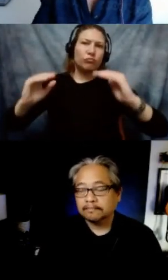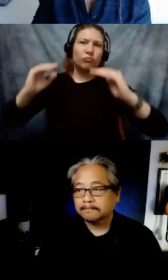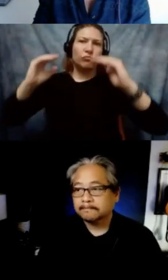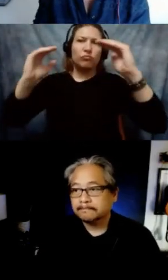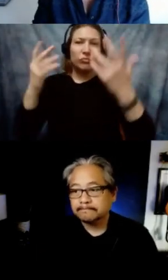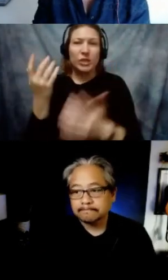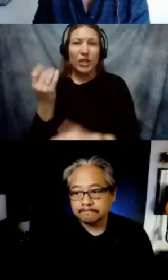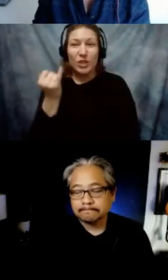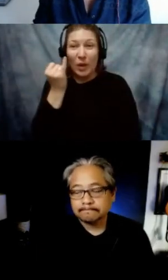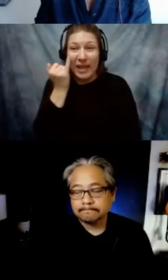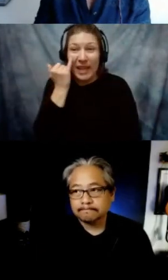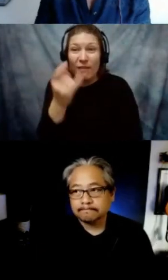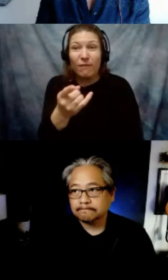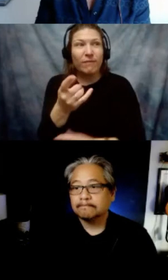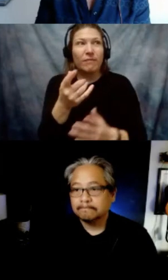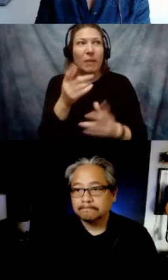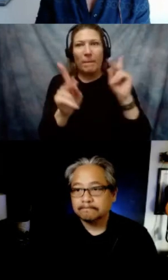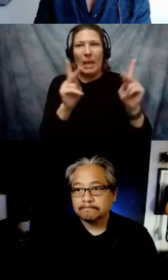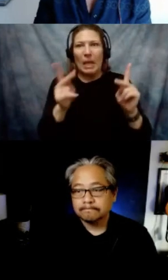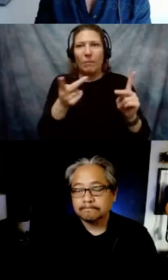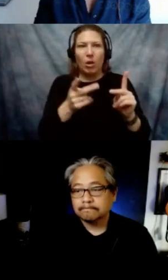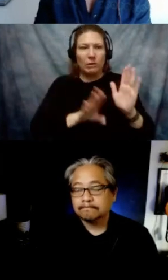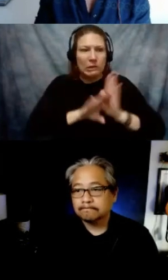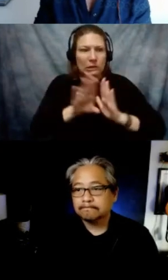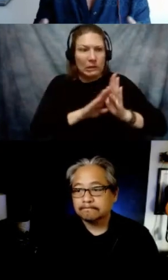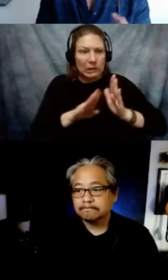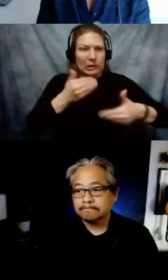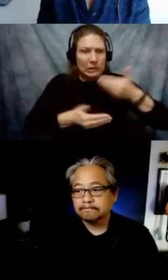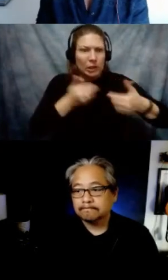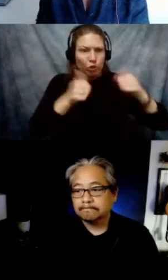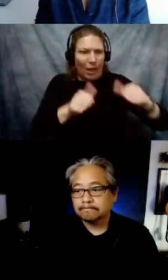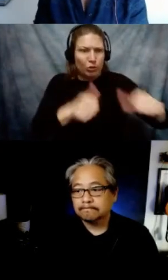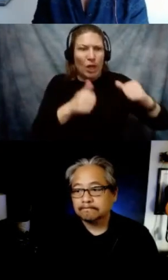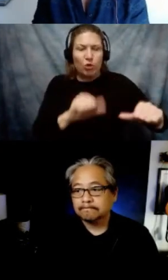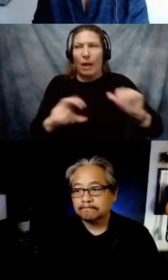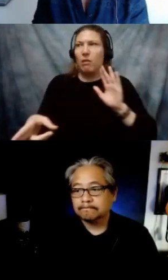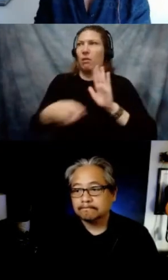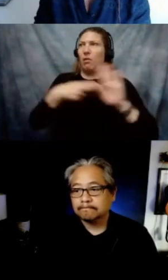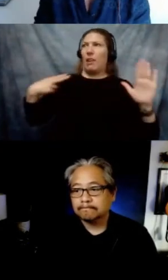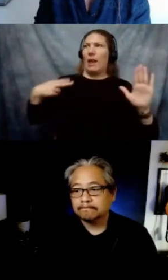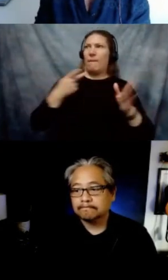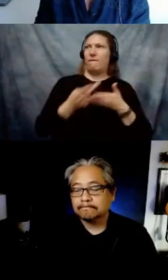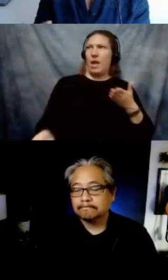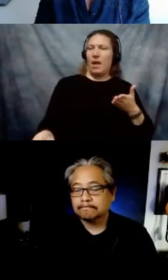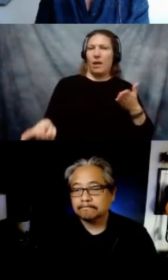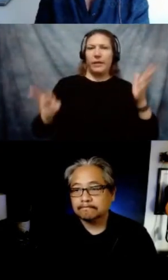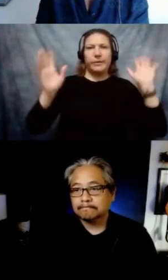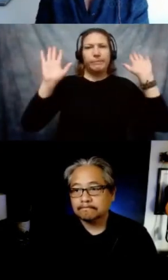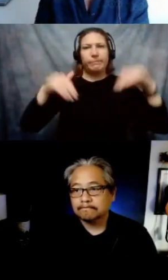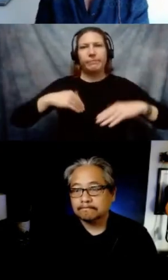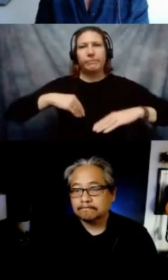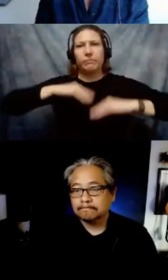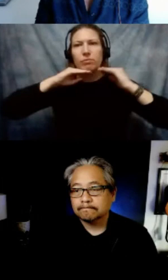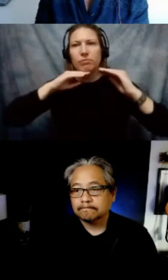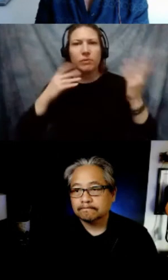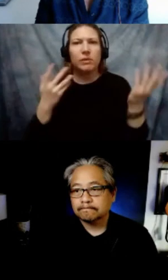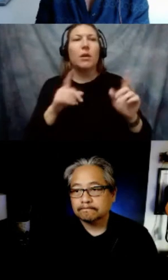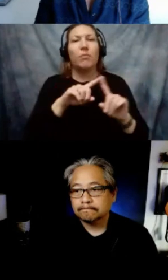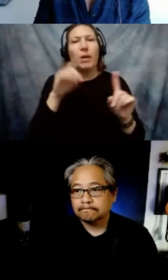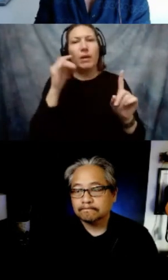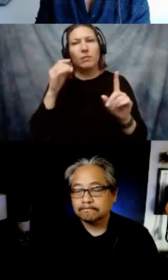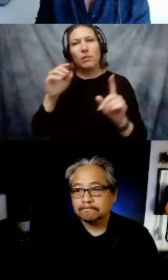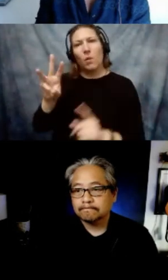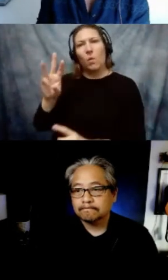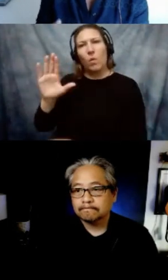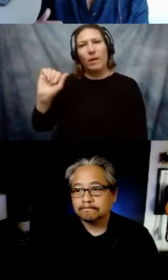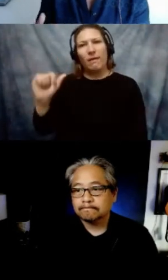I think WCAG 3 is a great step forward. And I also think that one of the key things about it is much